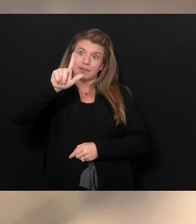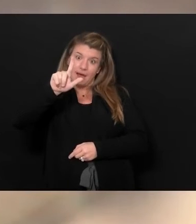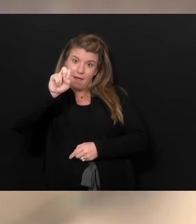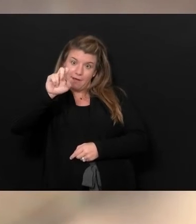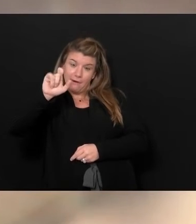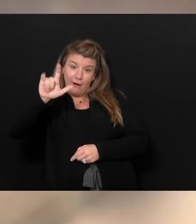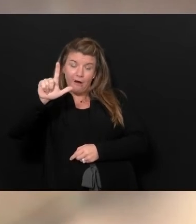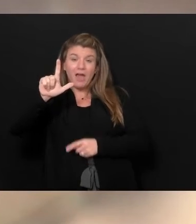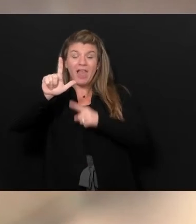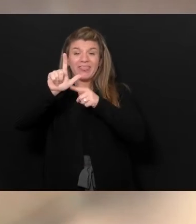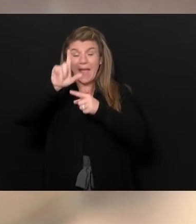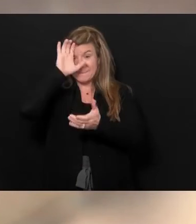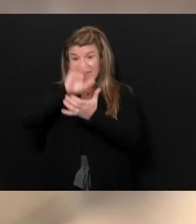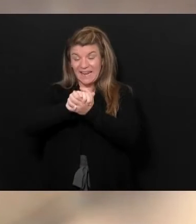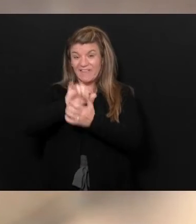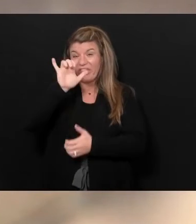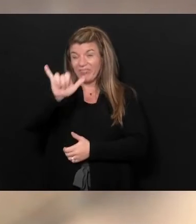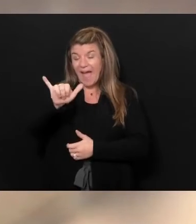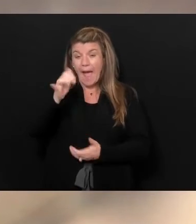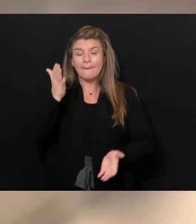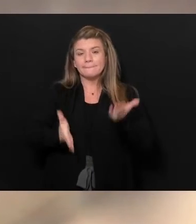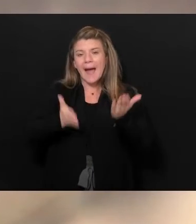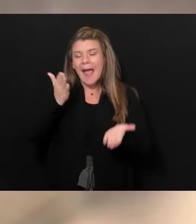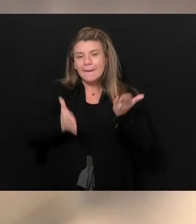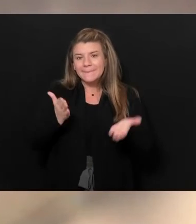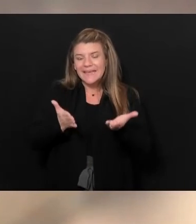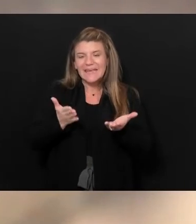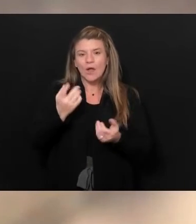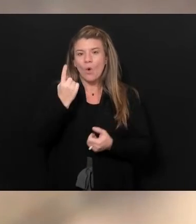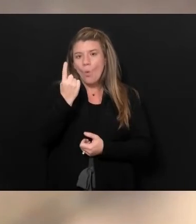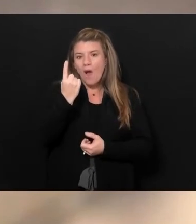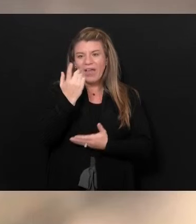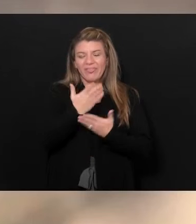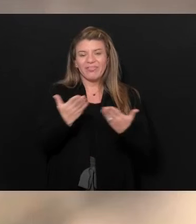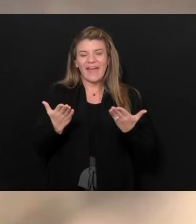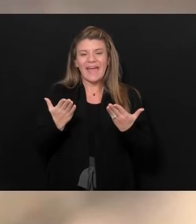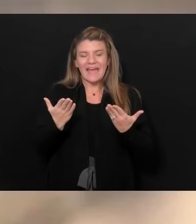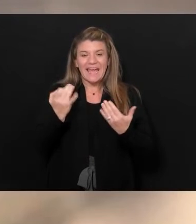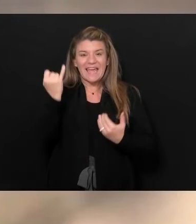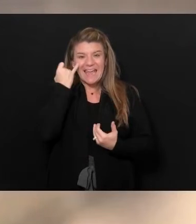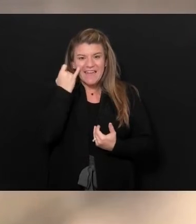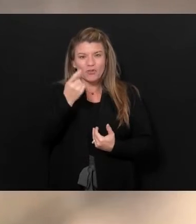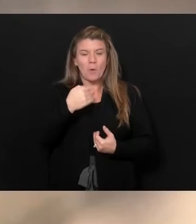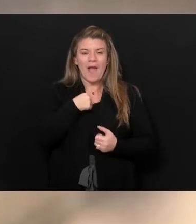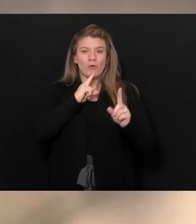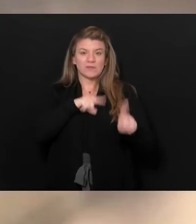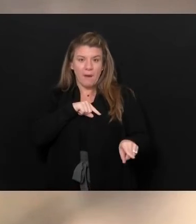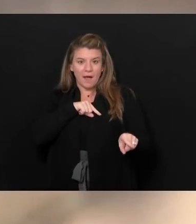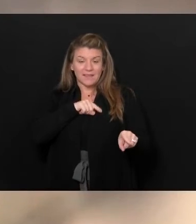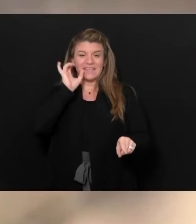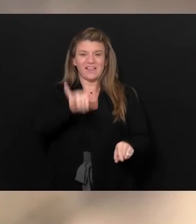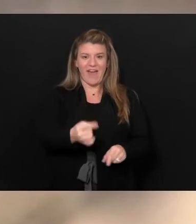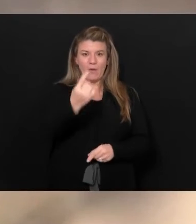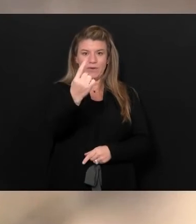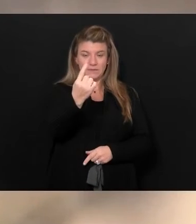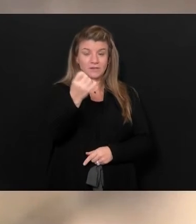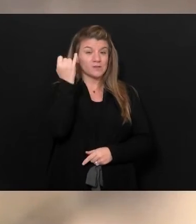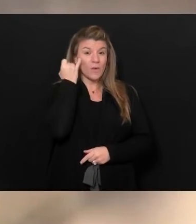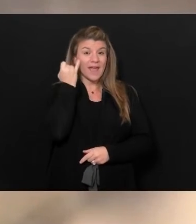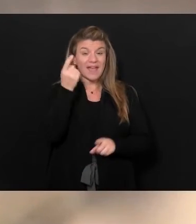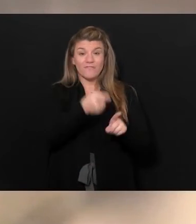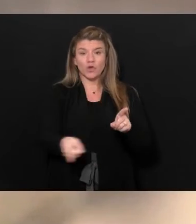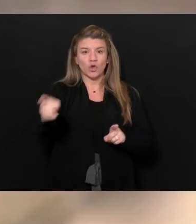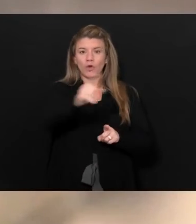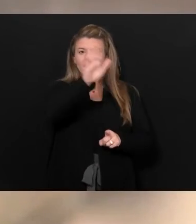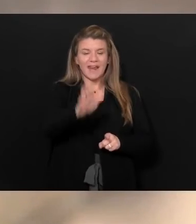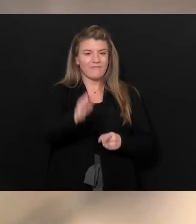least currently, is that may be the ingredient that certain people are having a response to. So if people out there have ever been